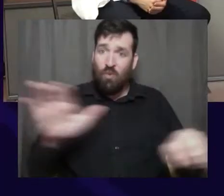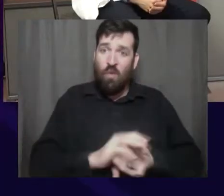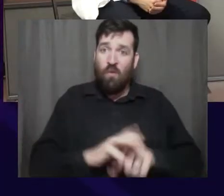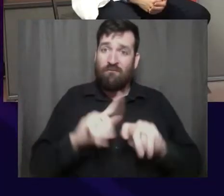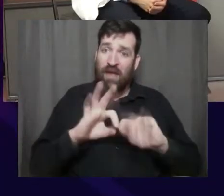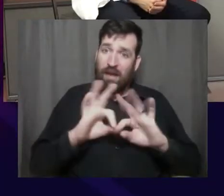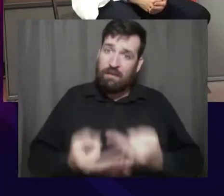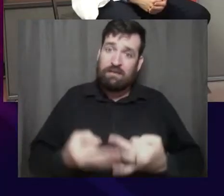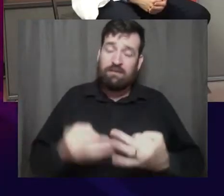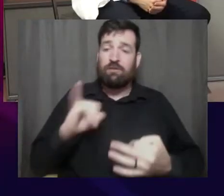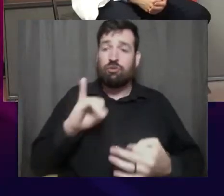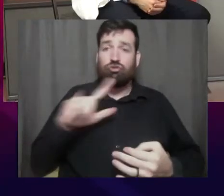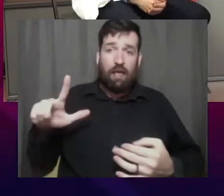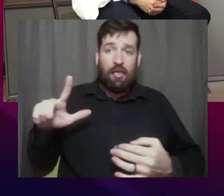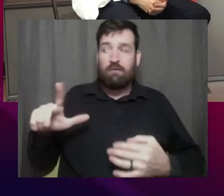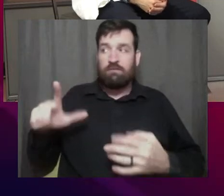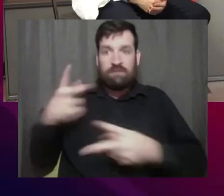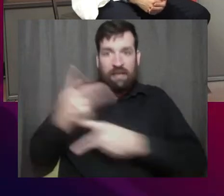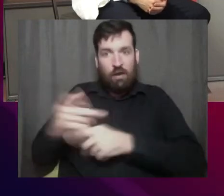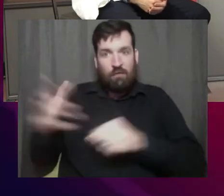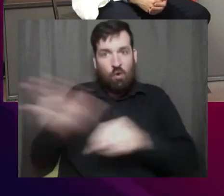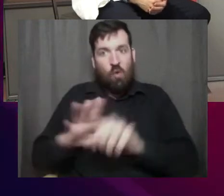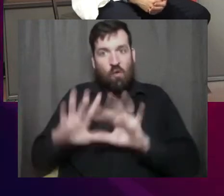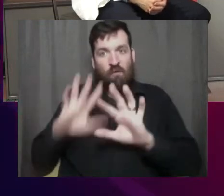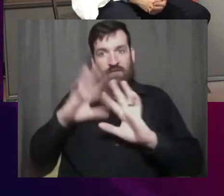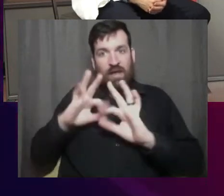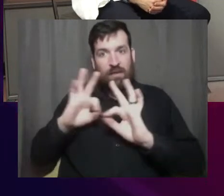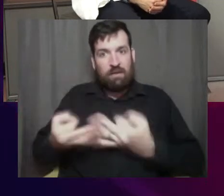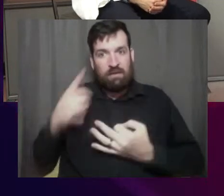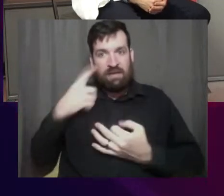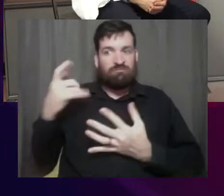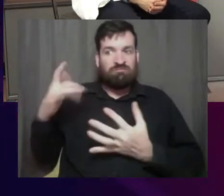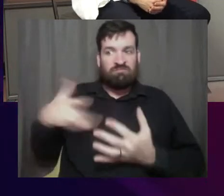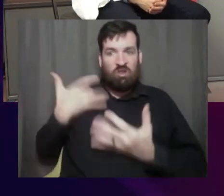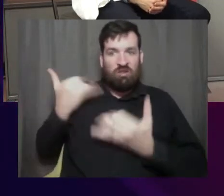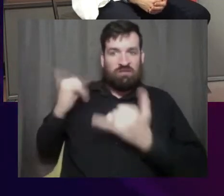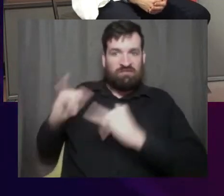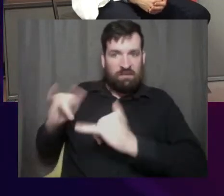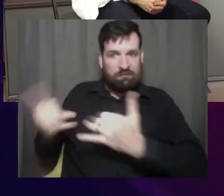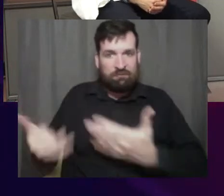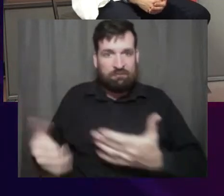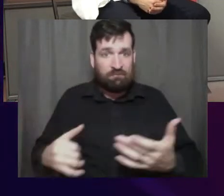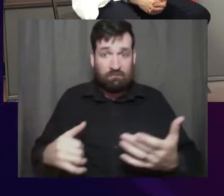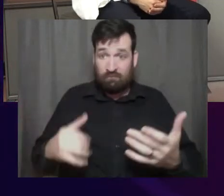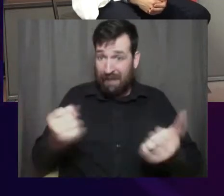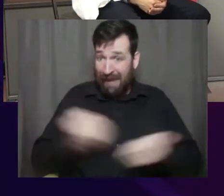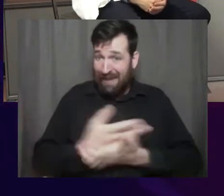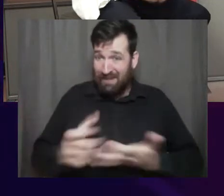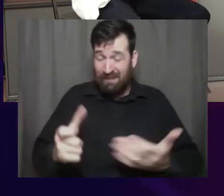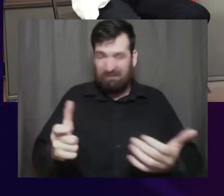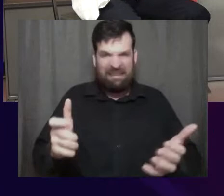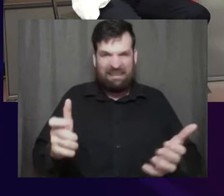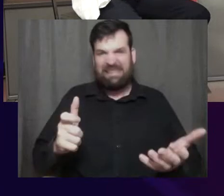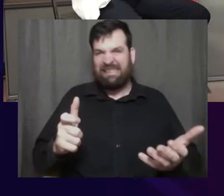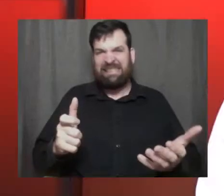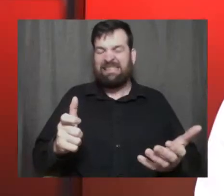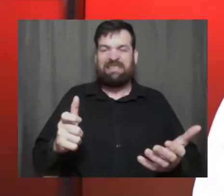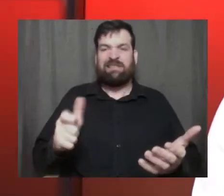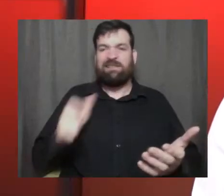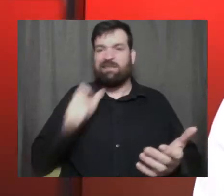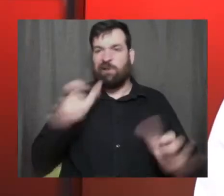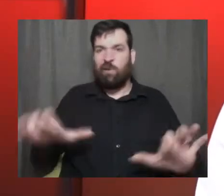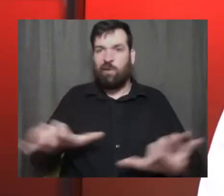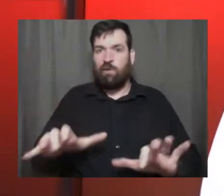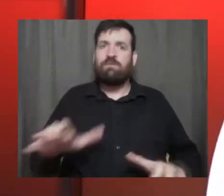kids. You're taking care of the whole family because you see your family in their family. That's true, yeah. Is there anything you don't do outside of work? Like if you're I don't necessarily do all these